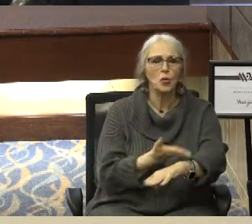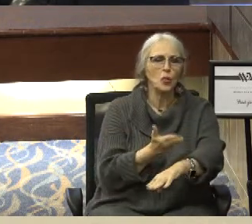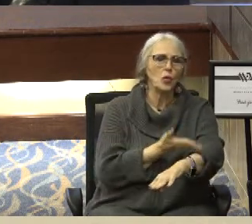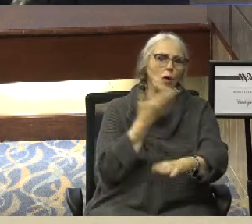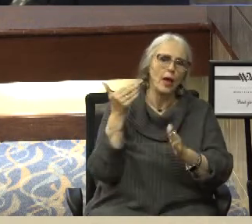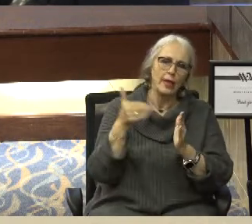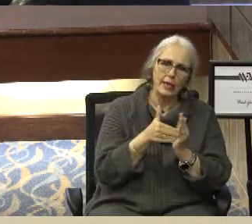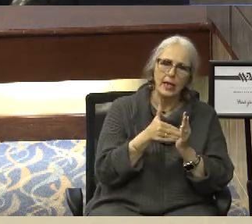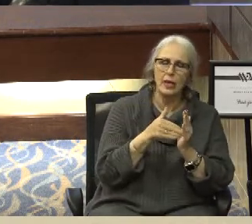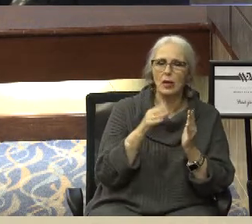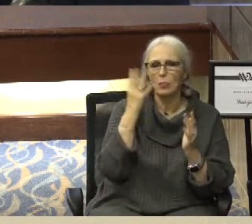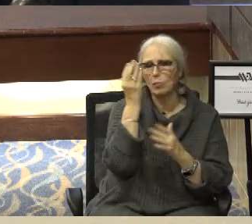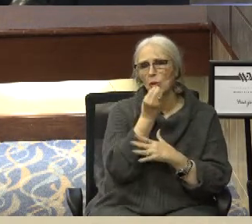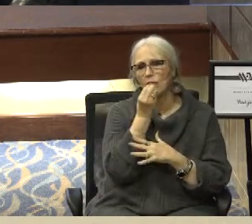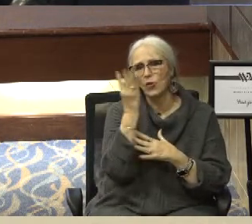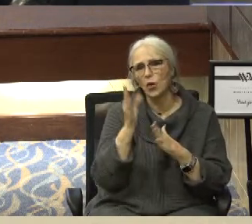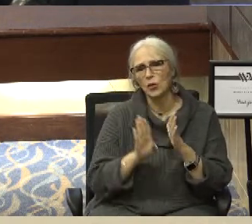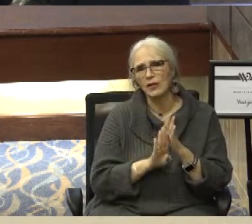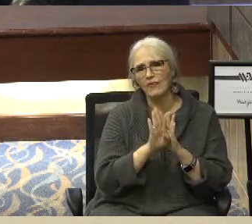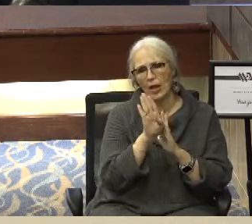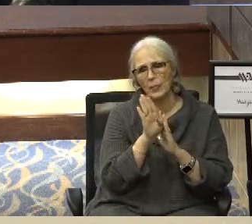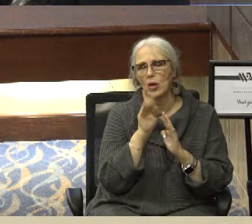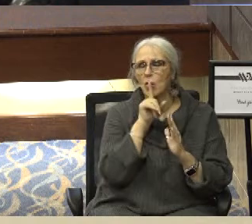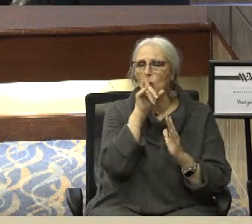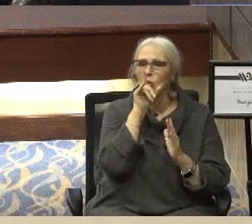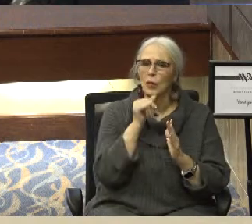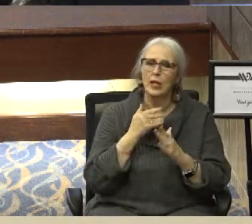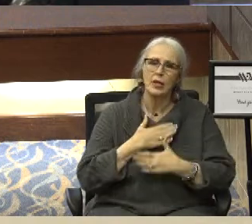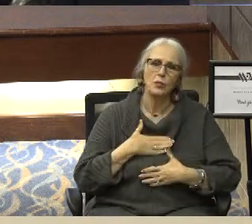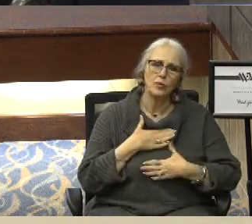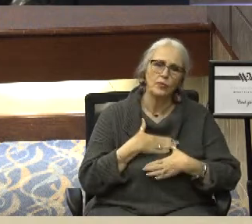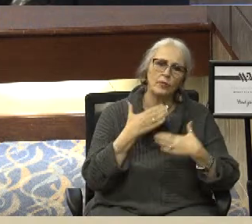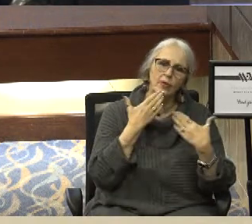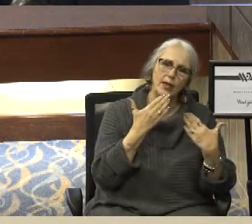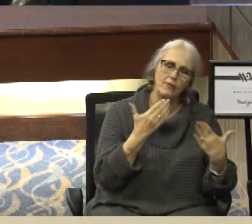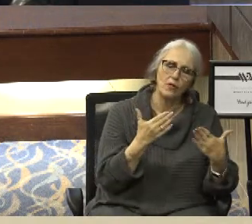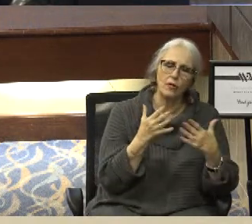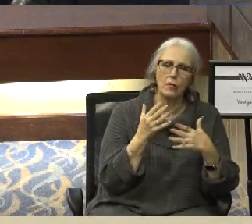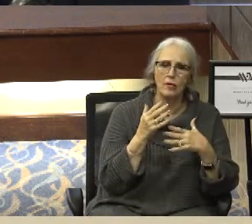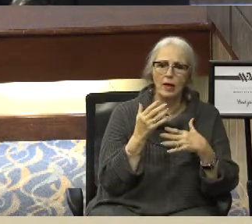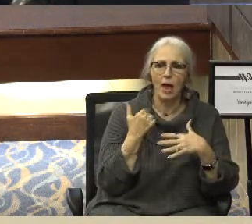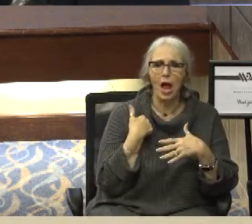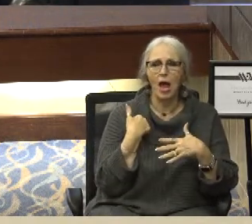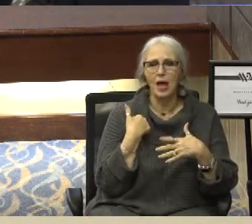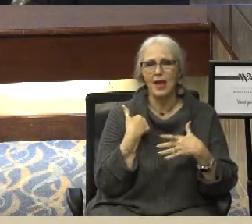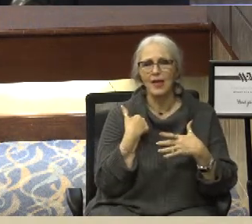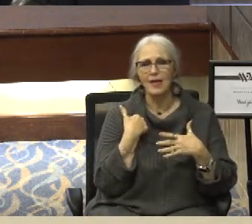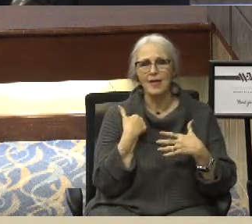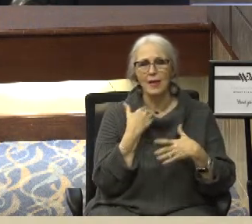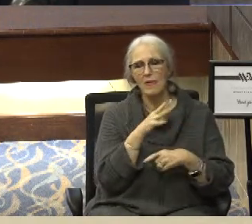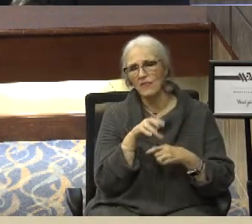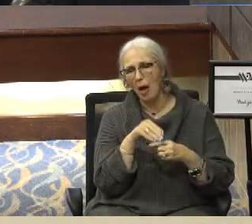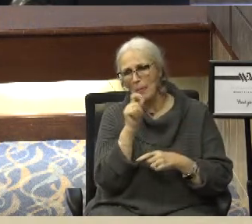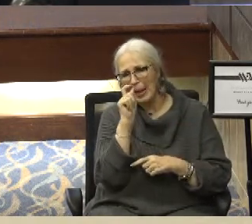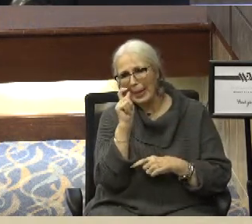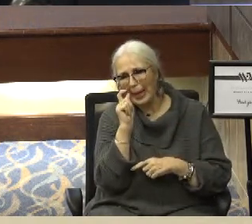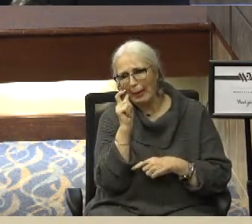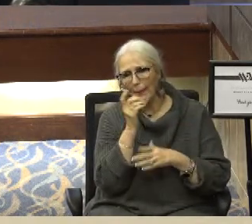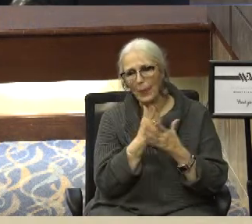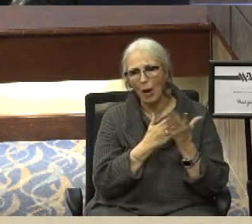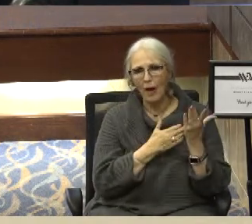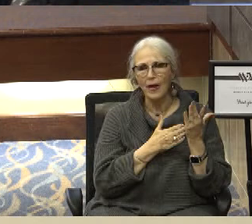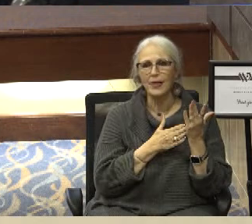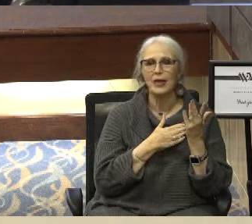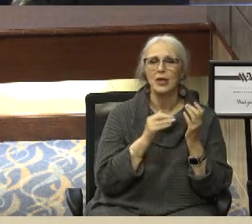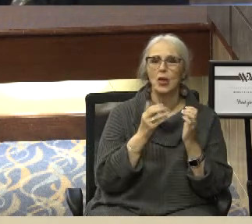creates this beautiful development. And so I'm really thankful that I get to play this small part with